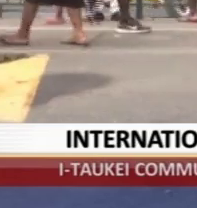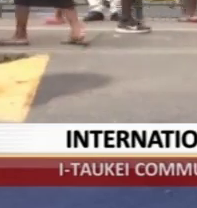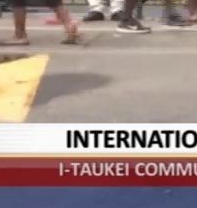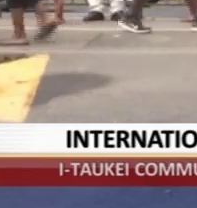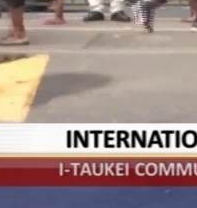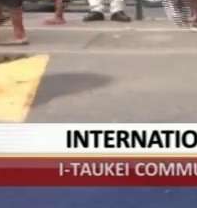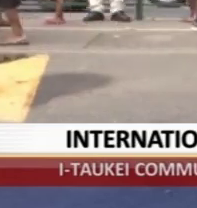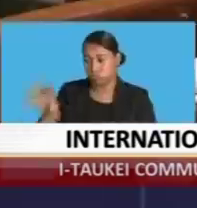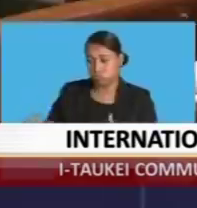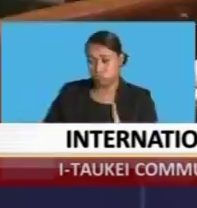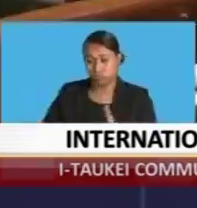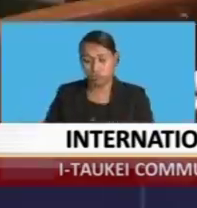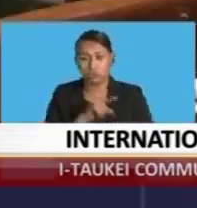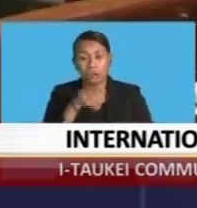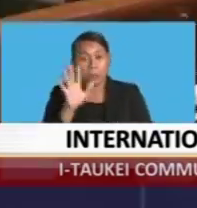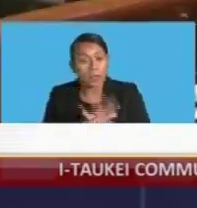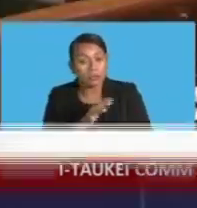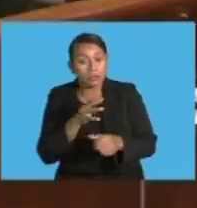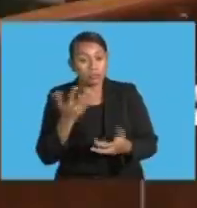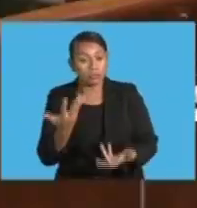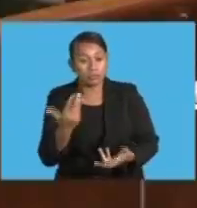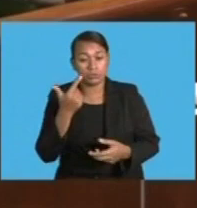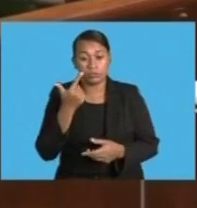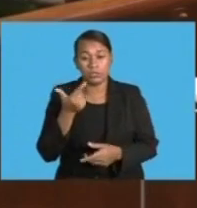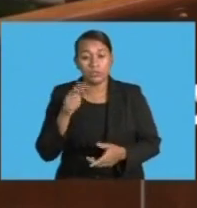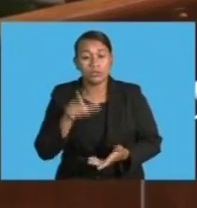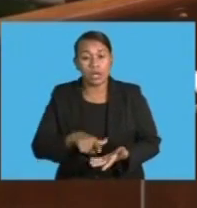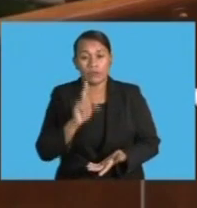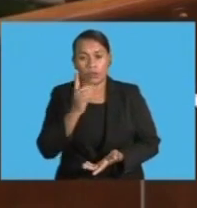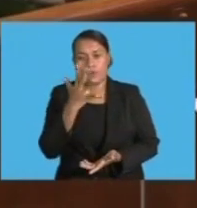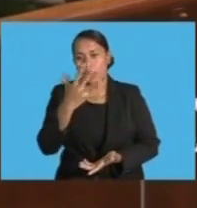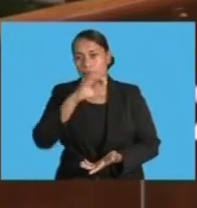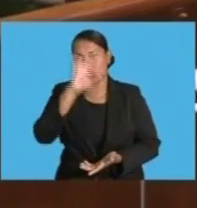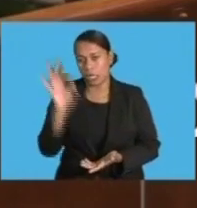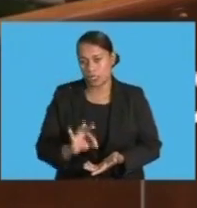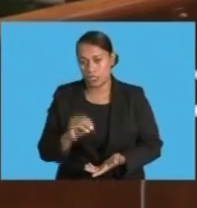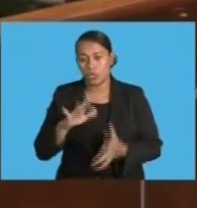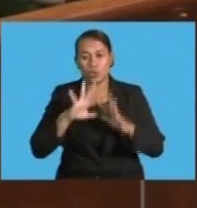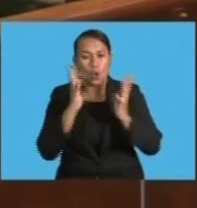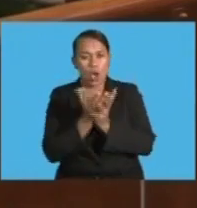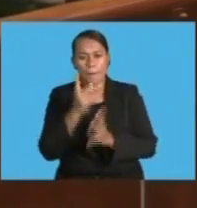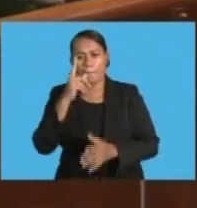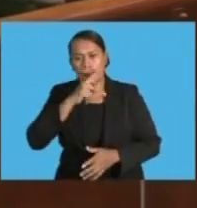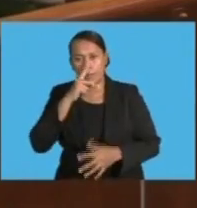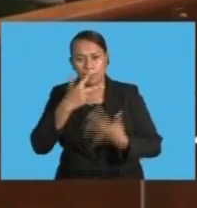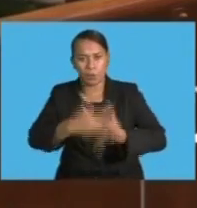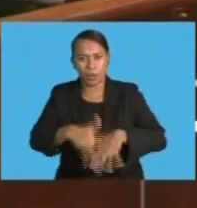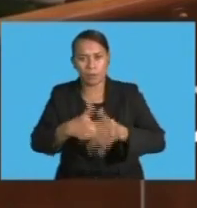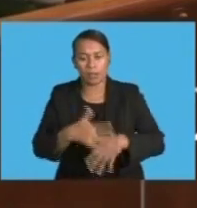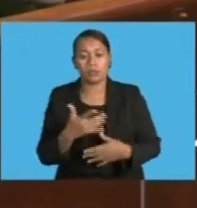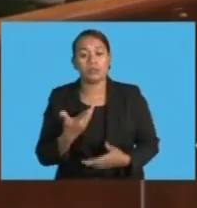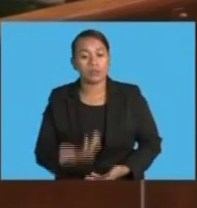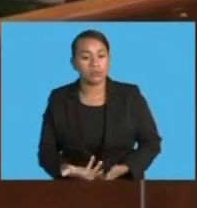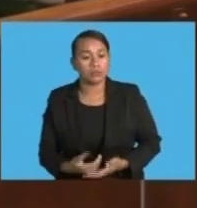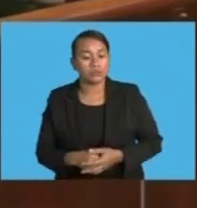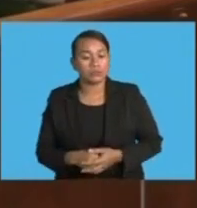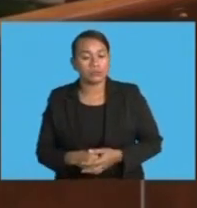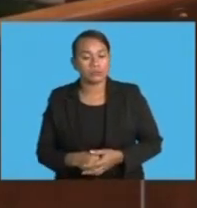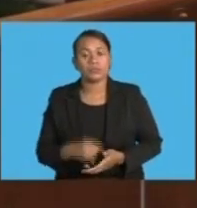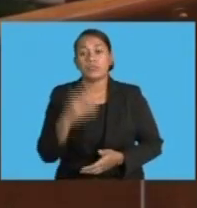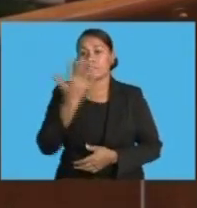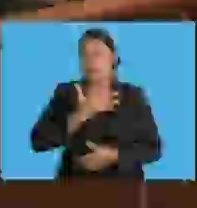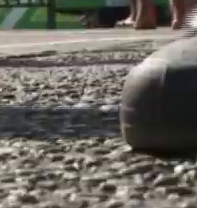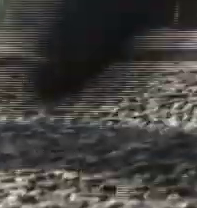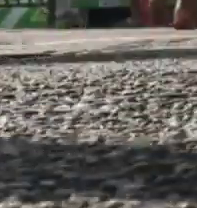Speaker, sir, they make up less than 5% of the world's population, but account for 15%